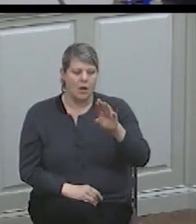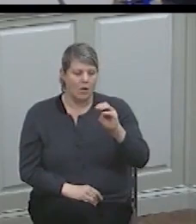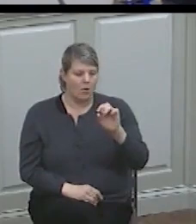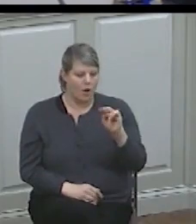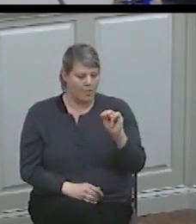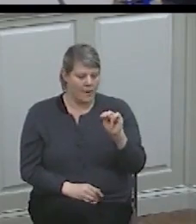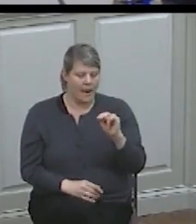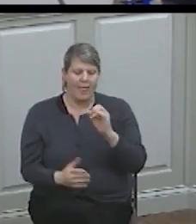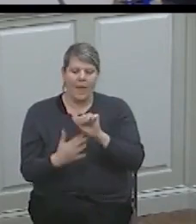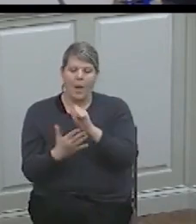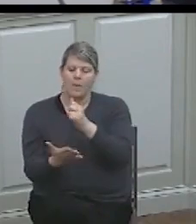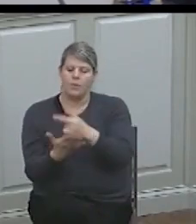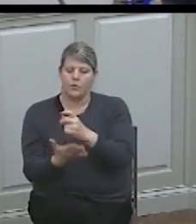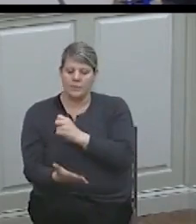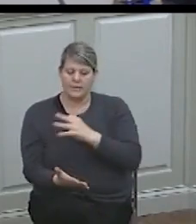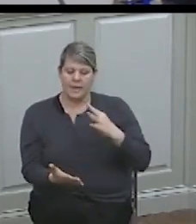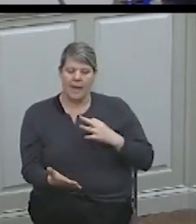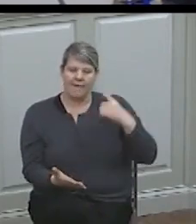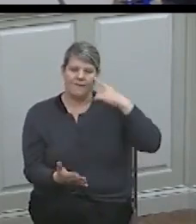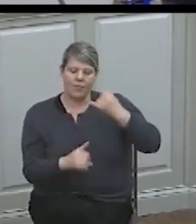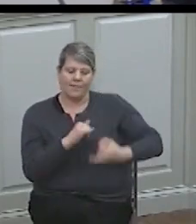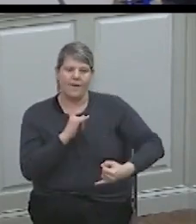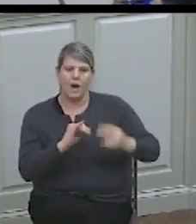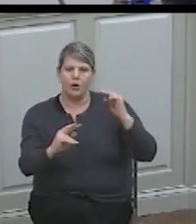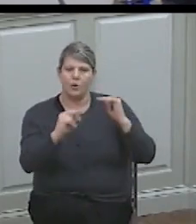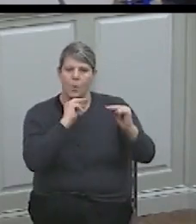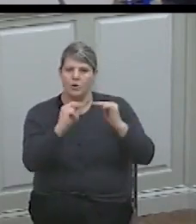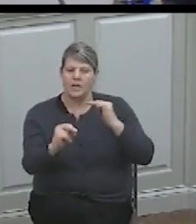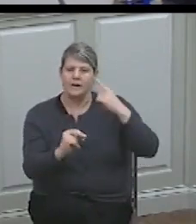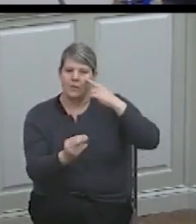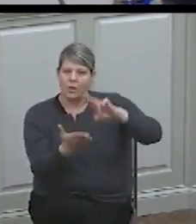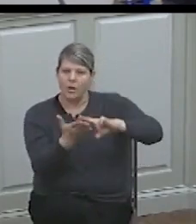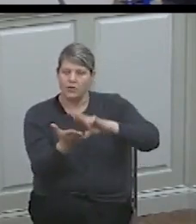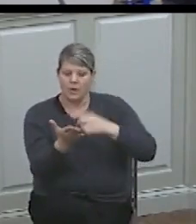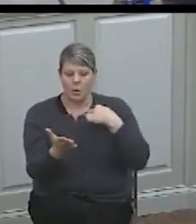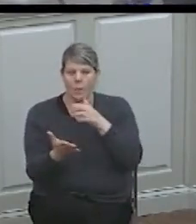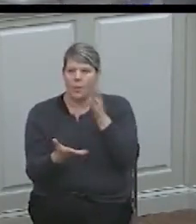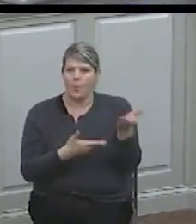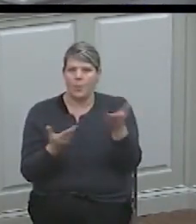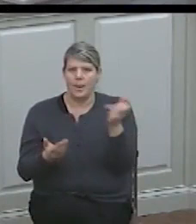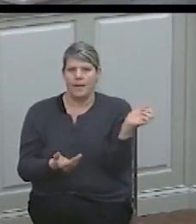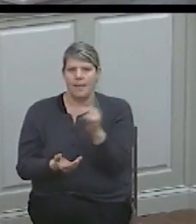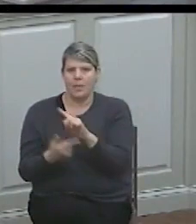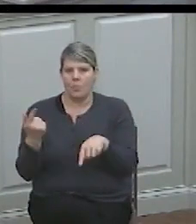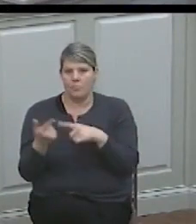proceed with the final contract negotiation with them to bring back to you in 2 weeks.